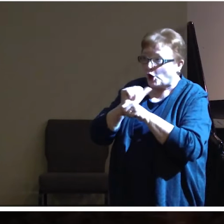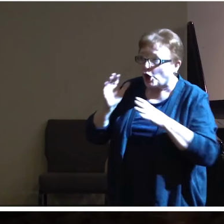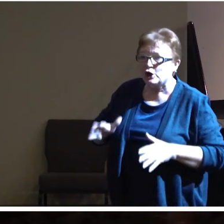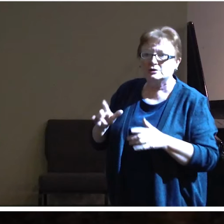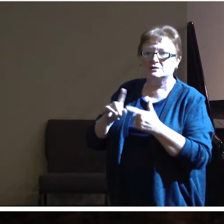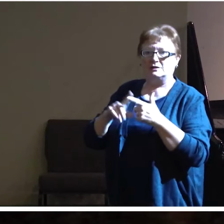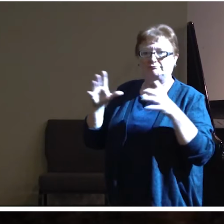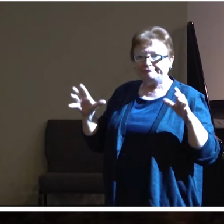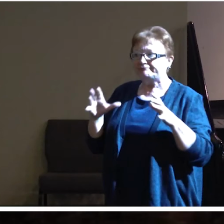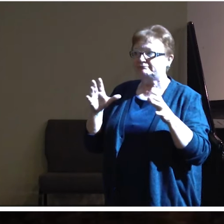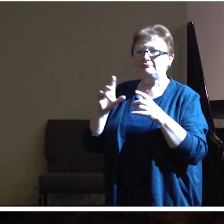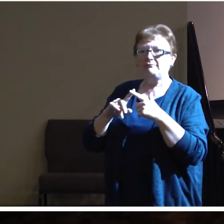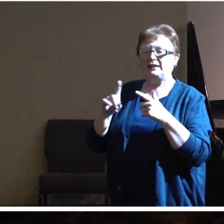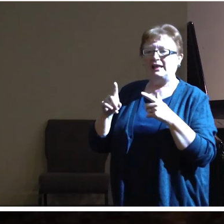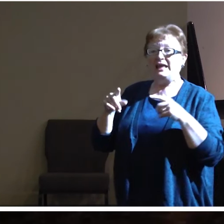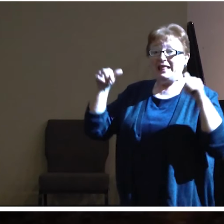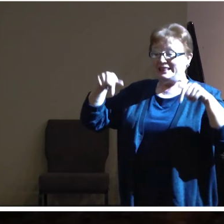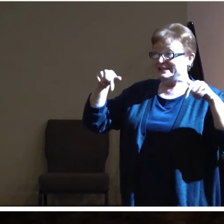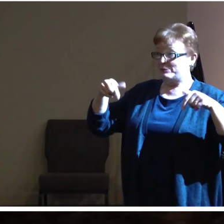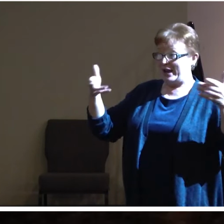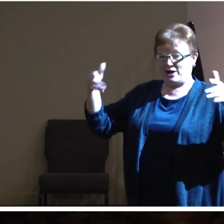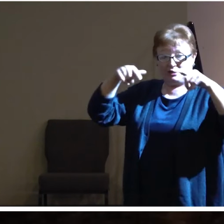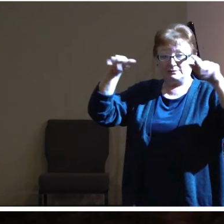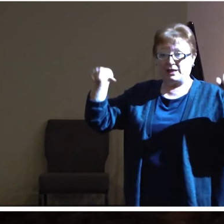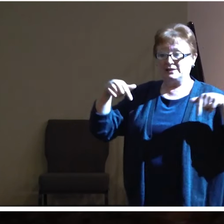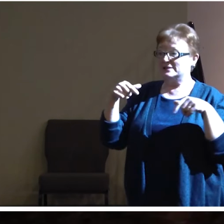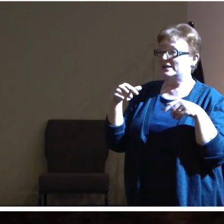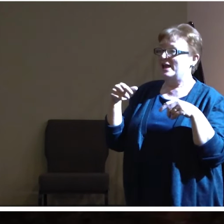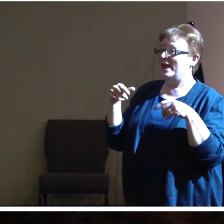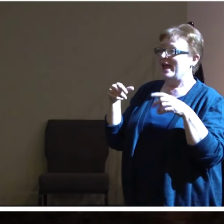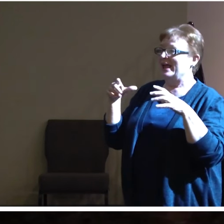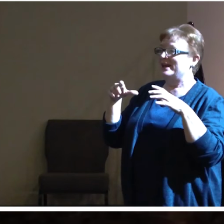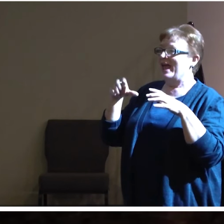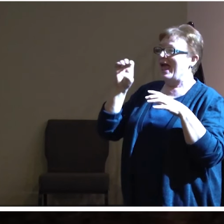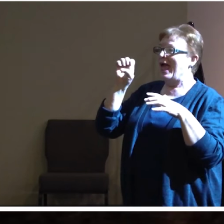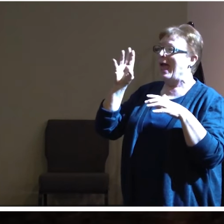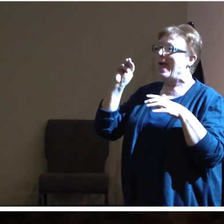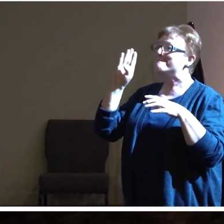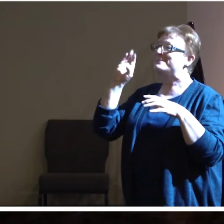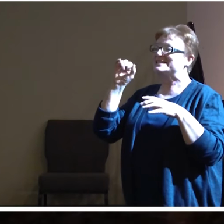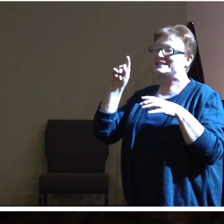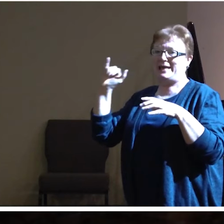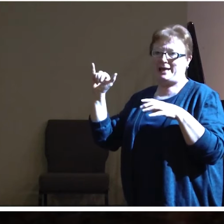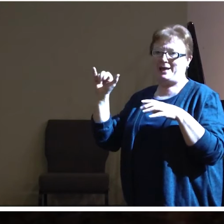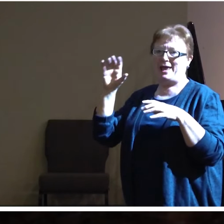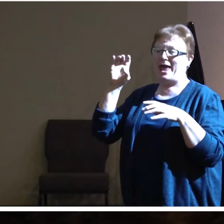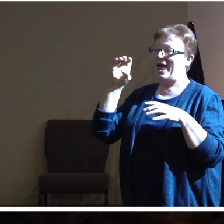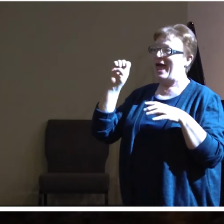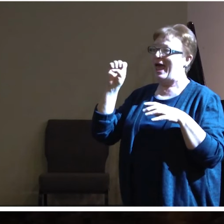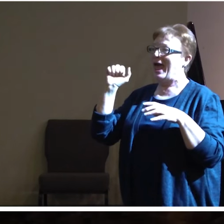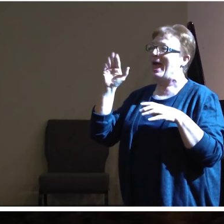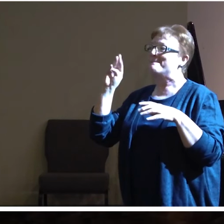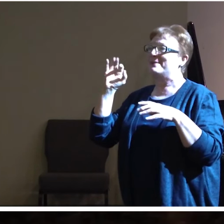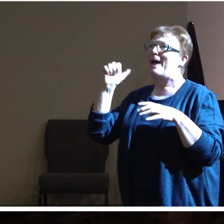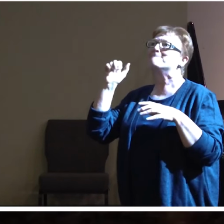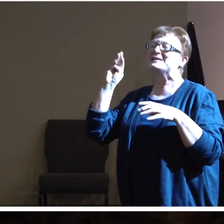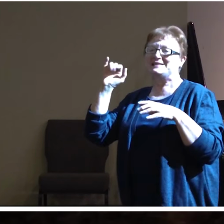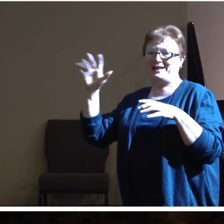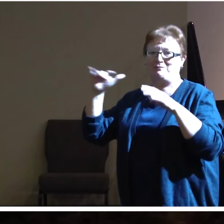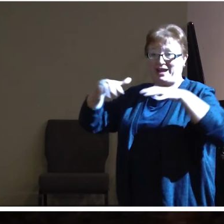This is Christ's embassy. We are his ambassadors, put here in this world, in this generation,